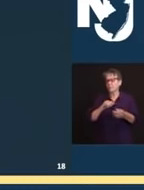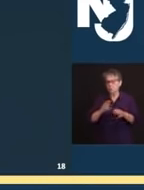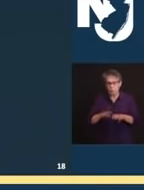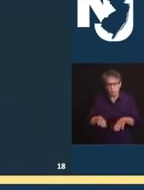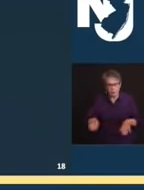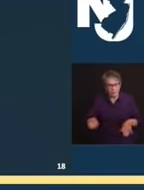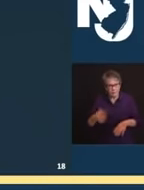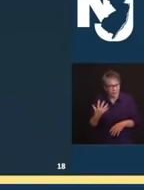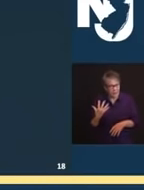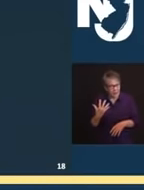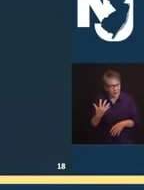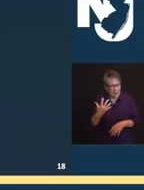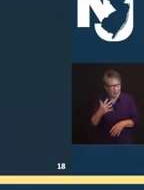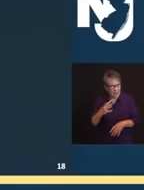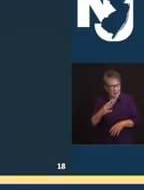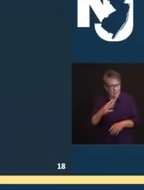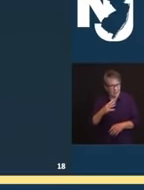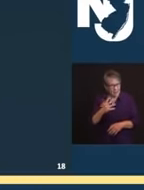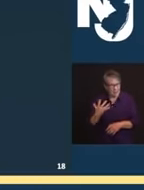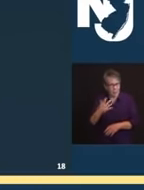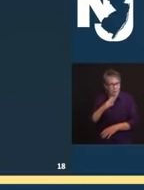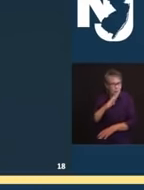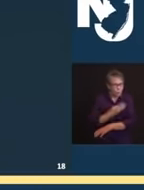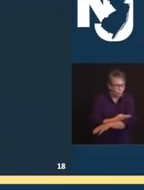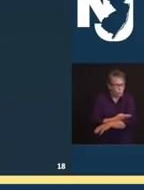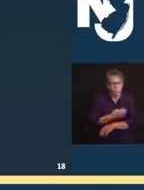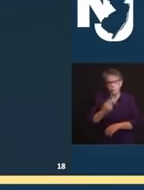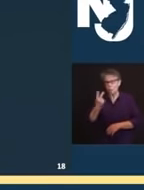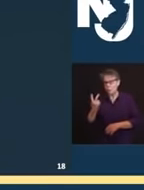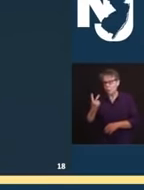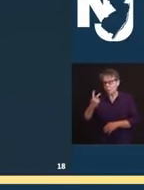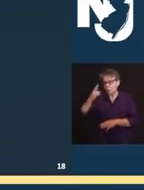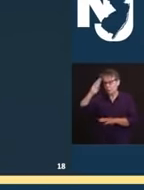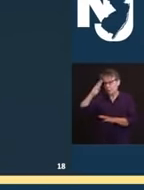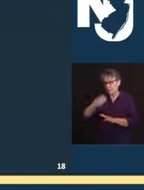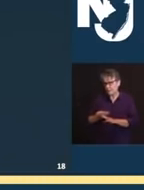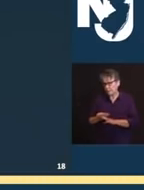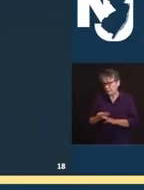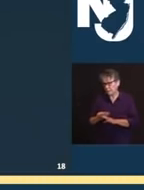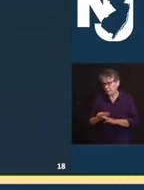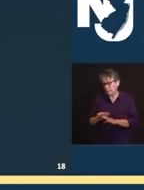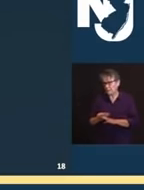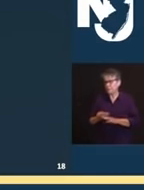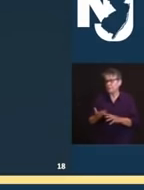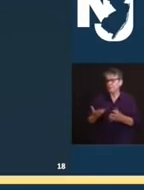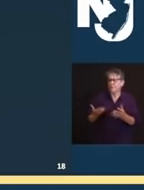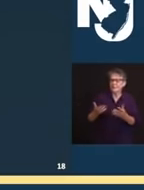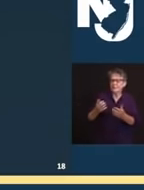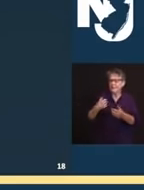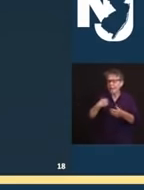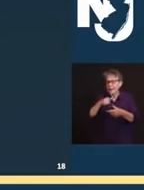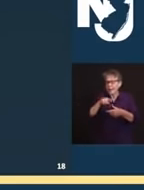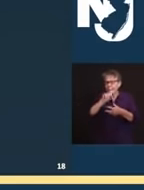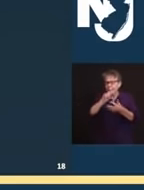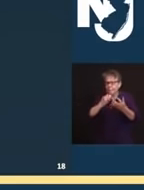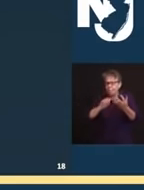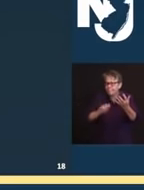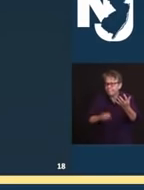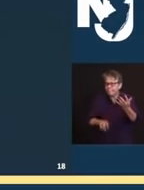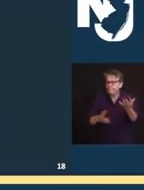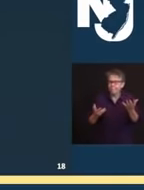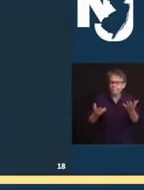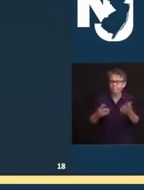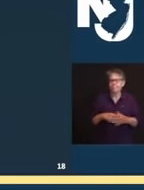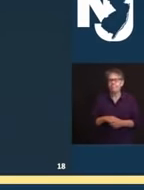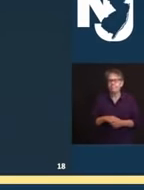ages 9 to 22, Elena, Daniel, Joshua, Kayla, Leora, Miranda, and Sophia. He